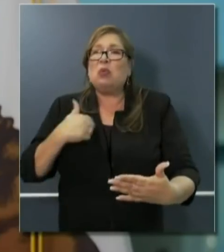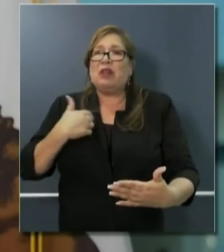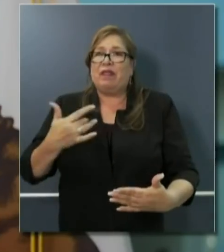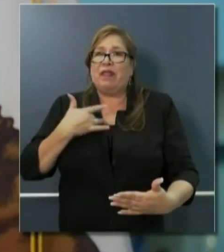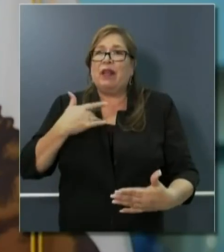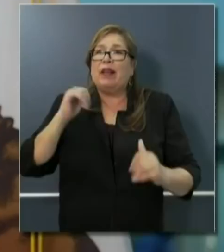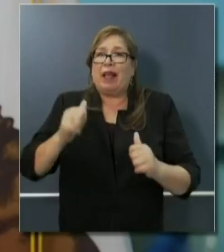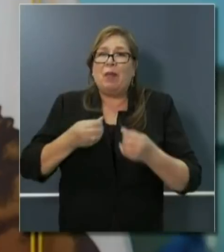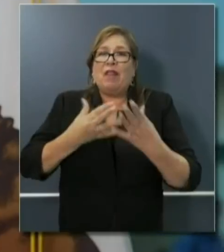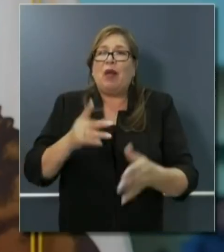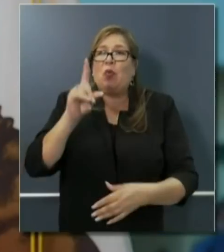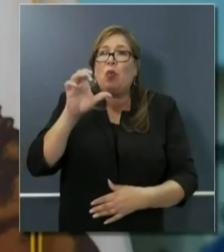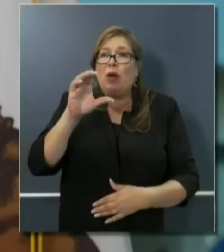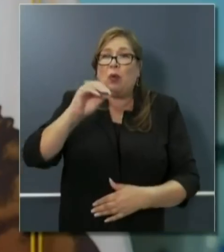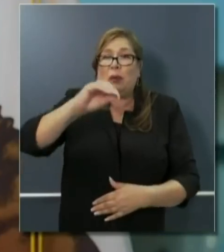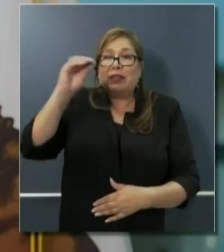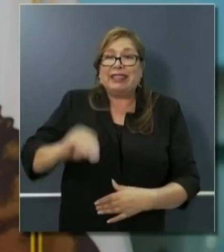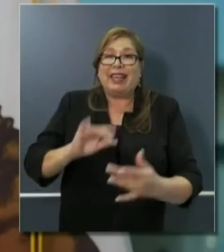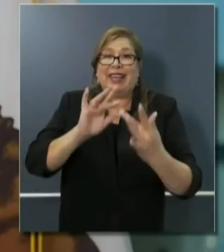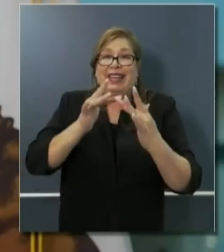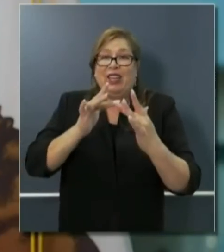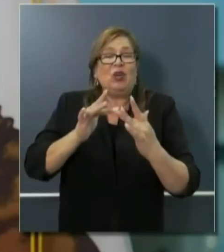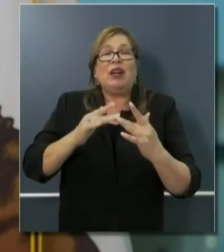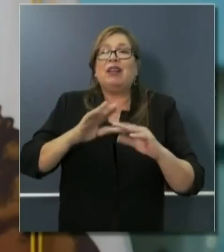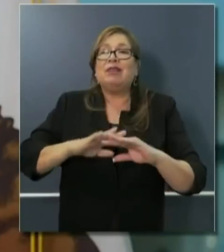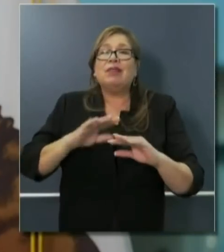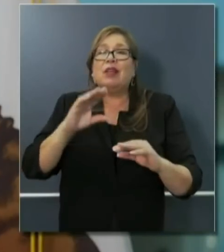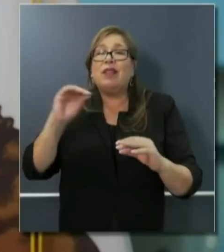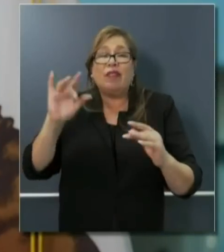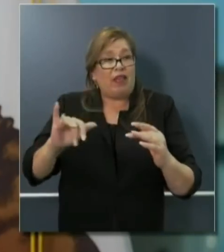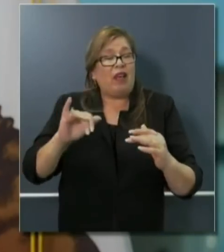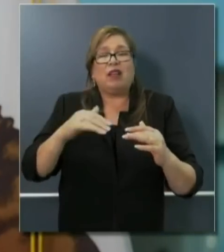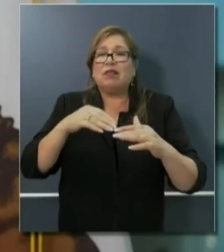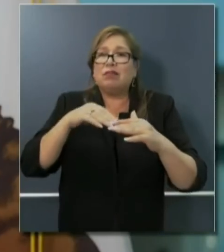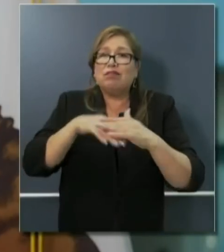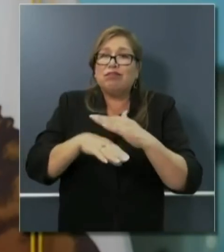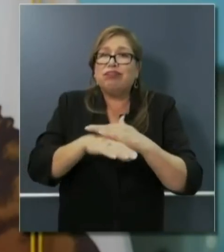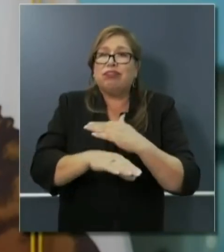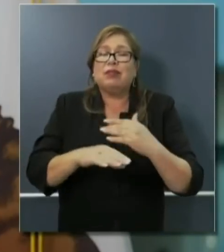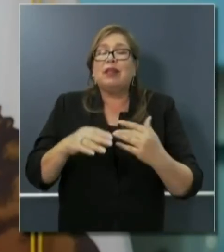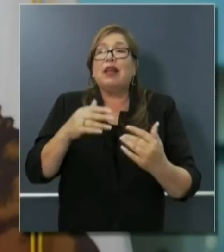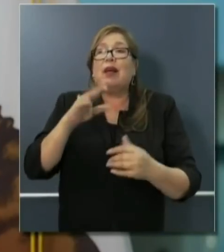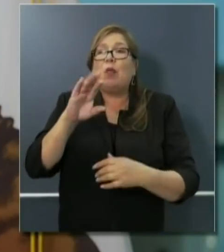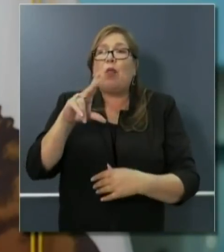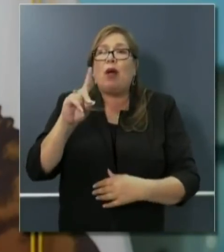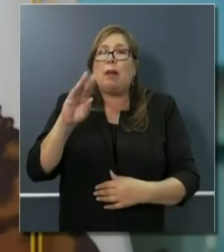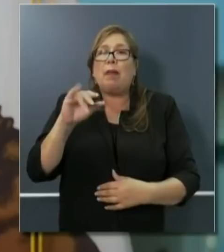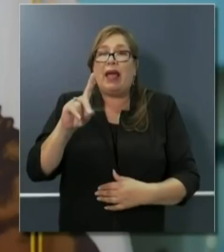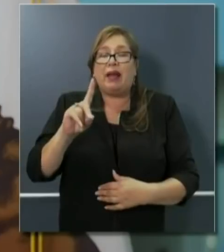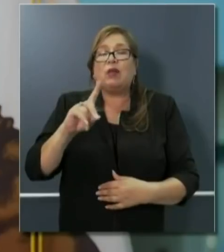100% coverage where that digital divide is eliminated, at least from broadband access. It's